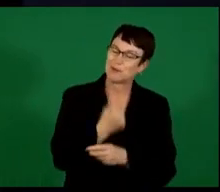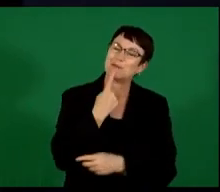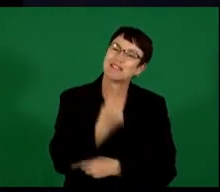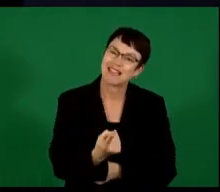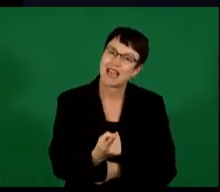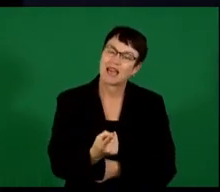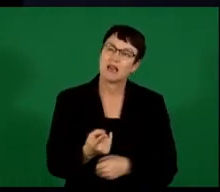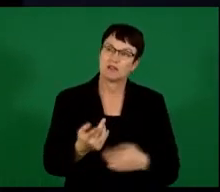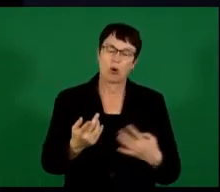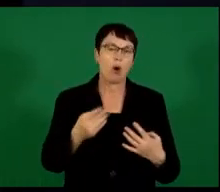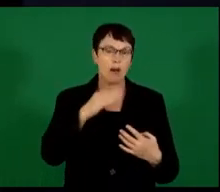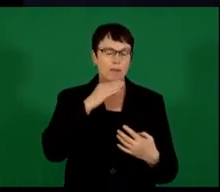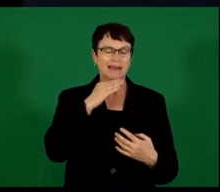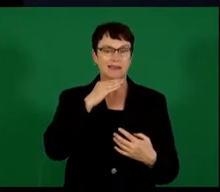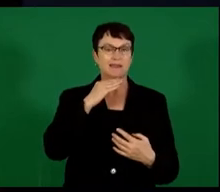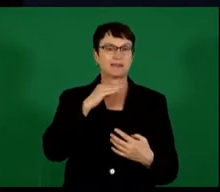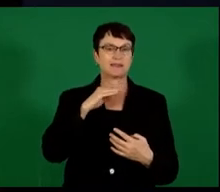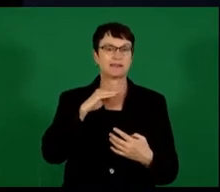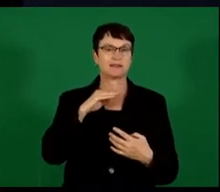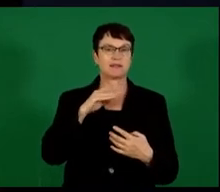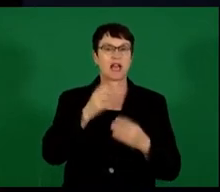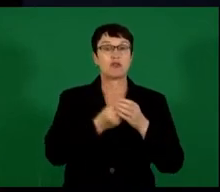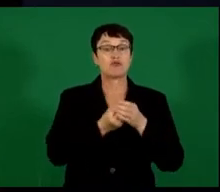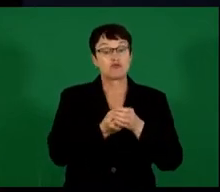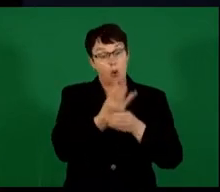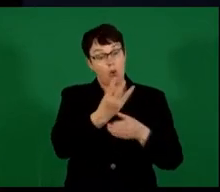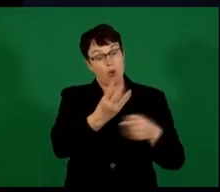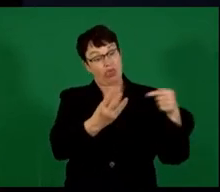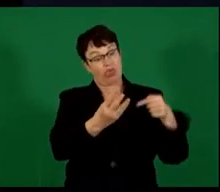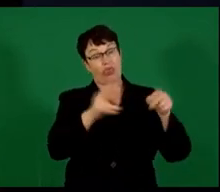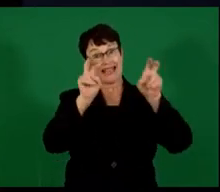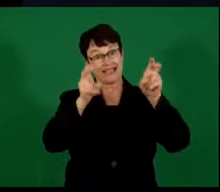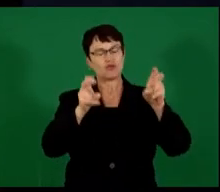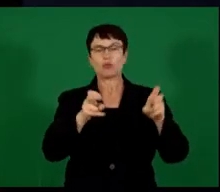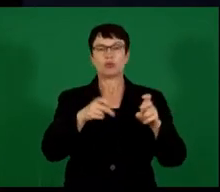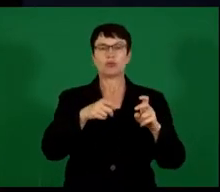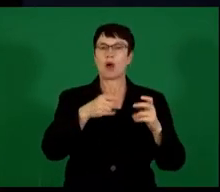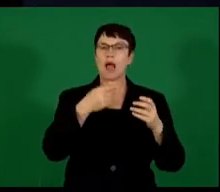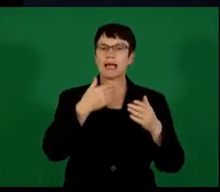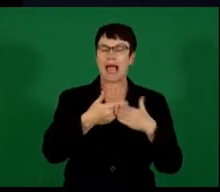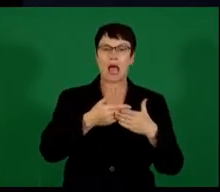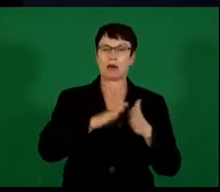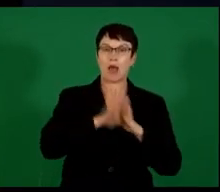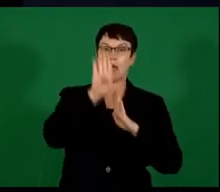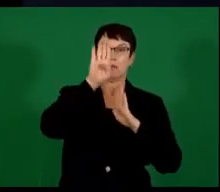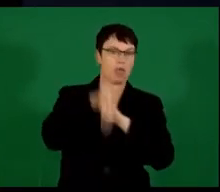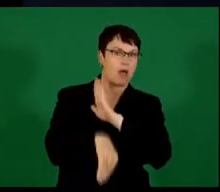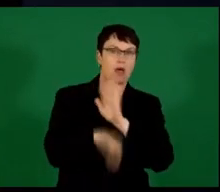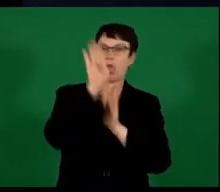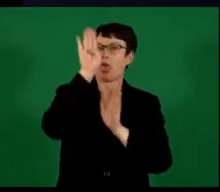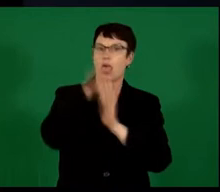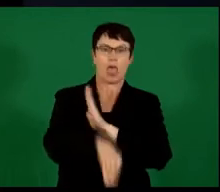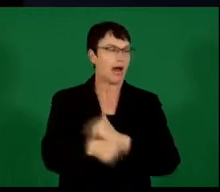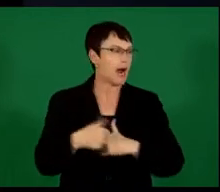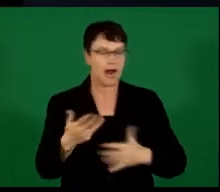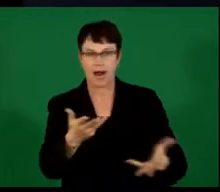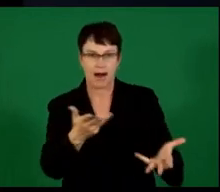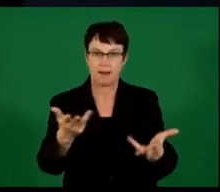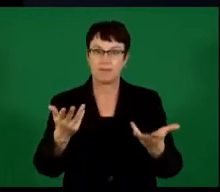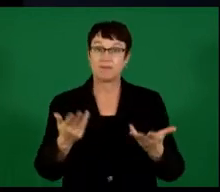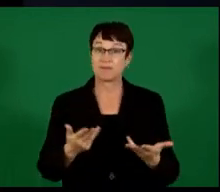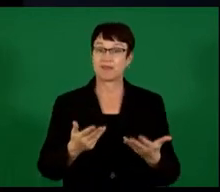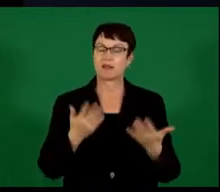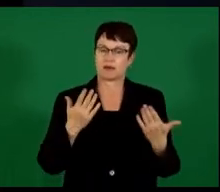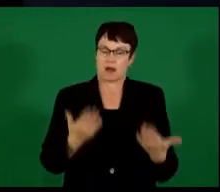high level of volatility in the growth numbers. So some of what might have been happening is that economic agents reacted